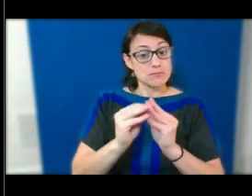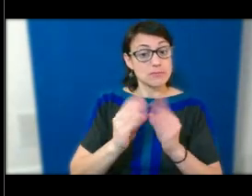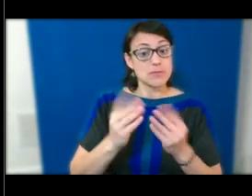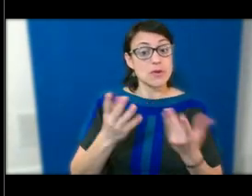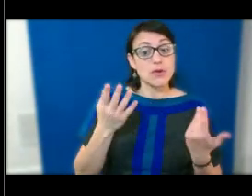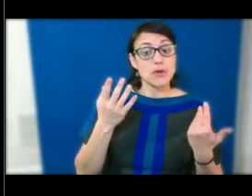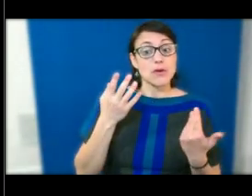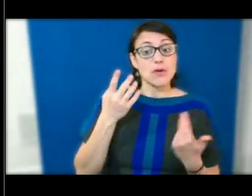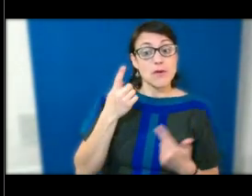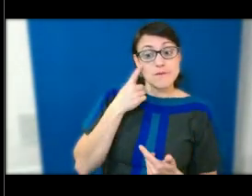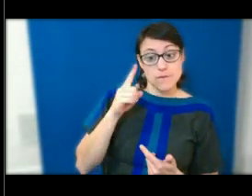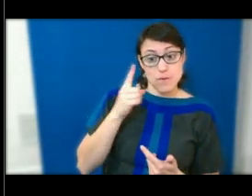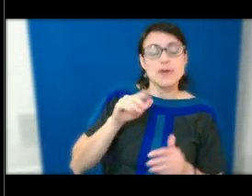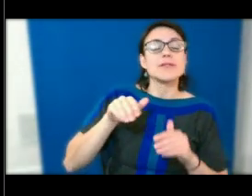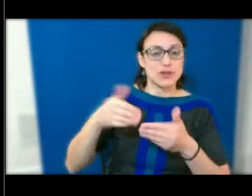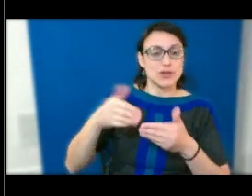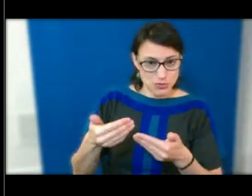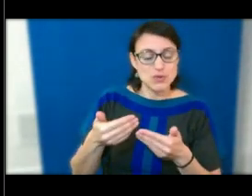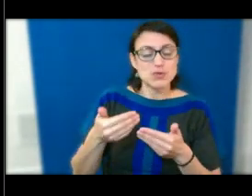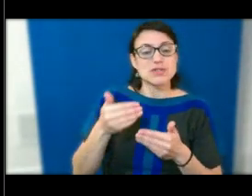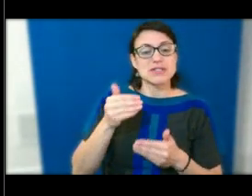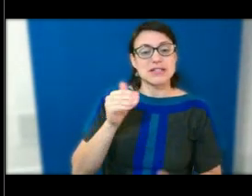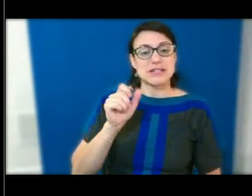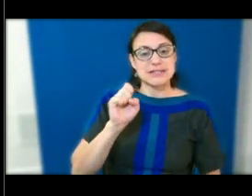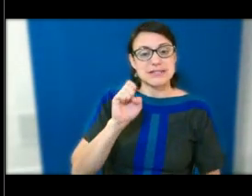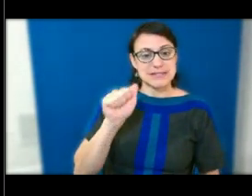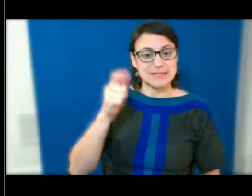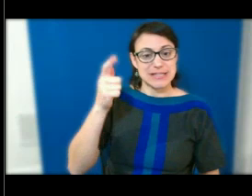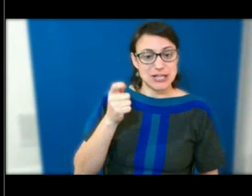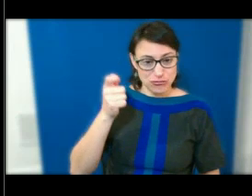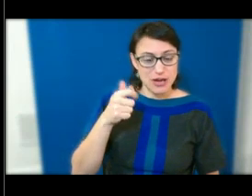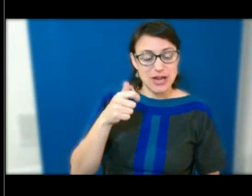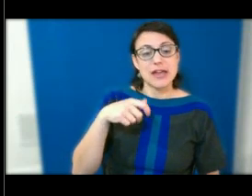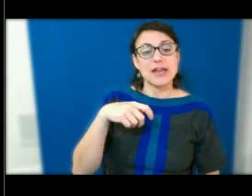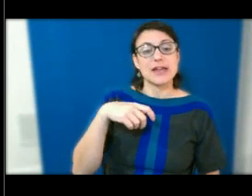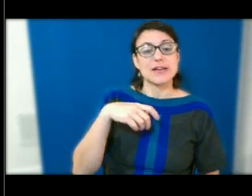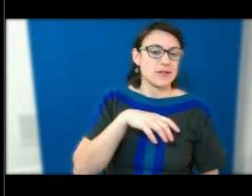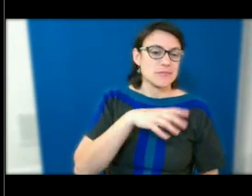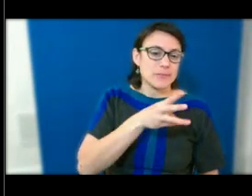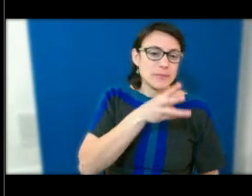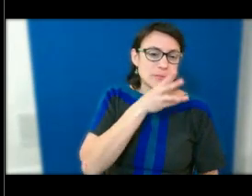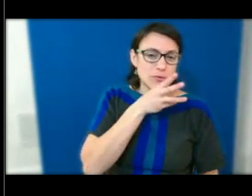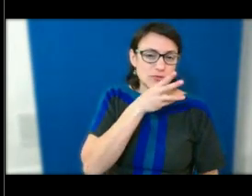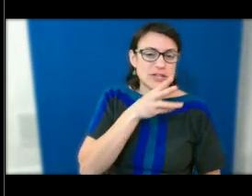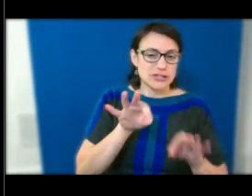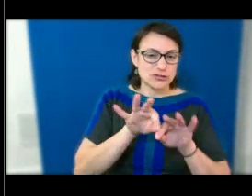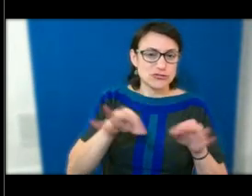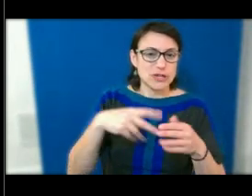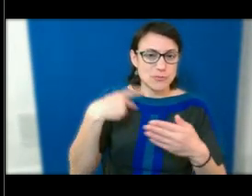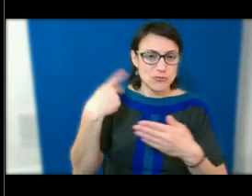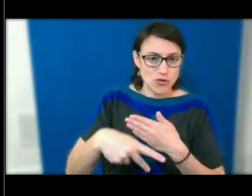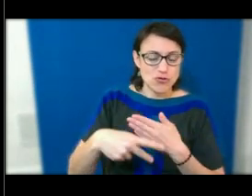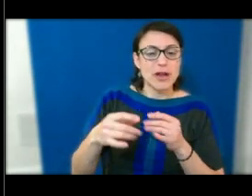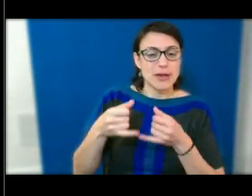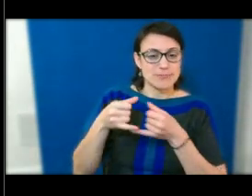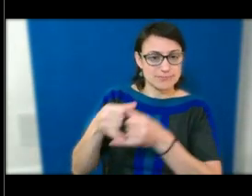Debris awardees to NOAA, Sea Grant, and the Marine Debris Program, and the other existing support and programs that are available through